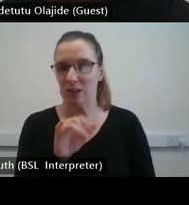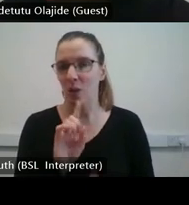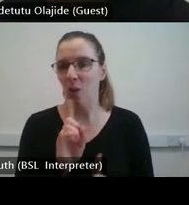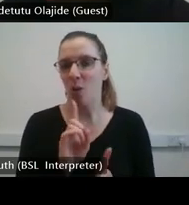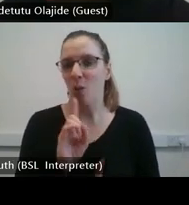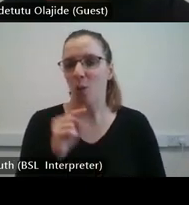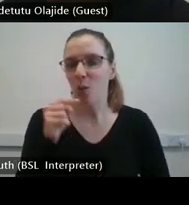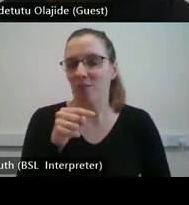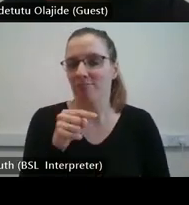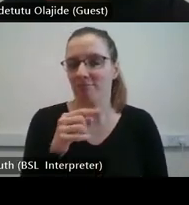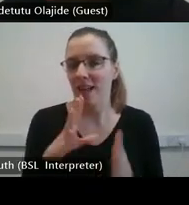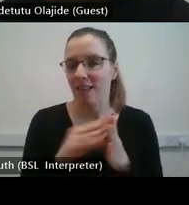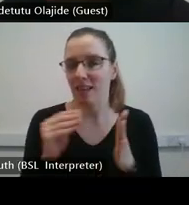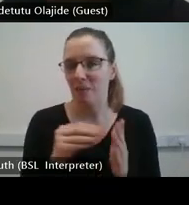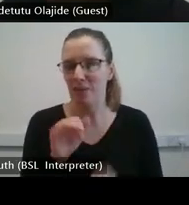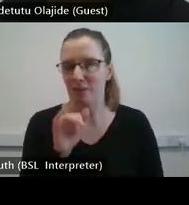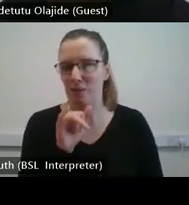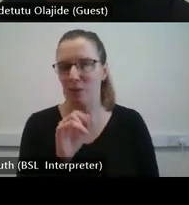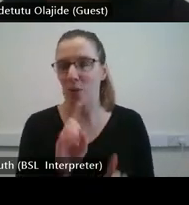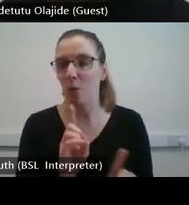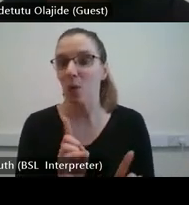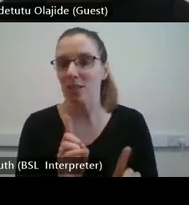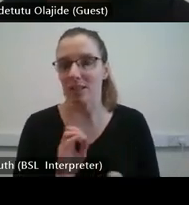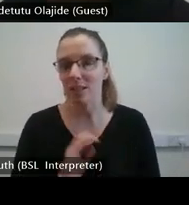what would an example of a red flag possibly be?